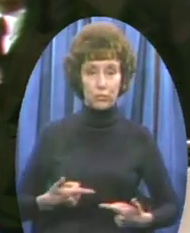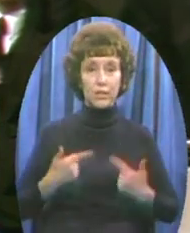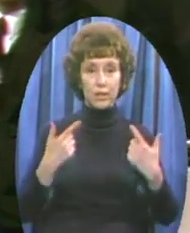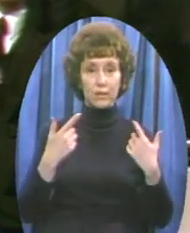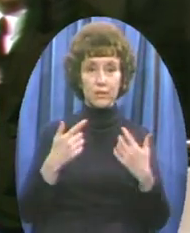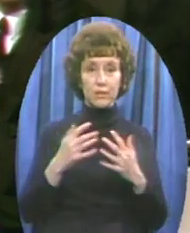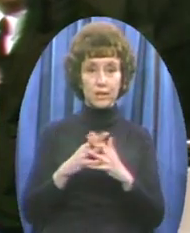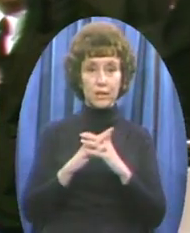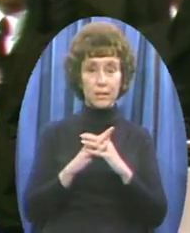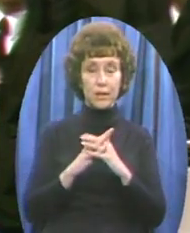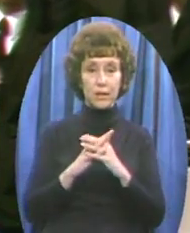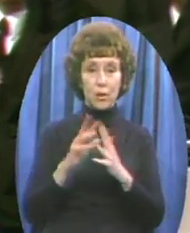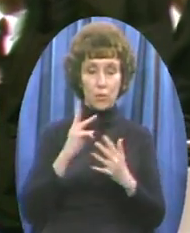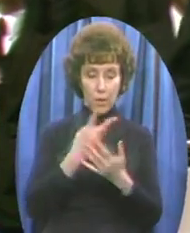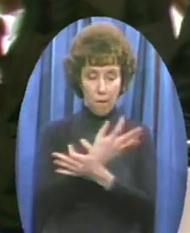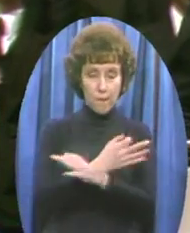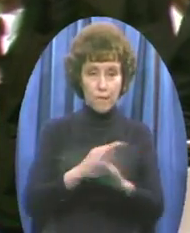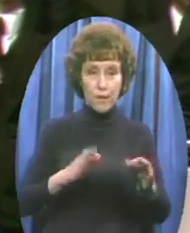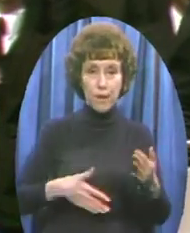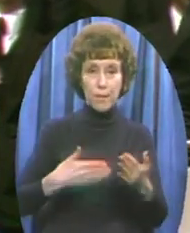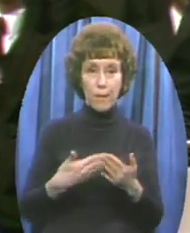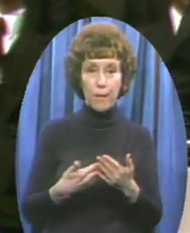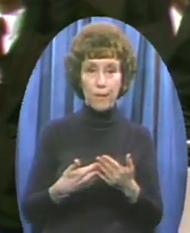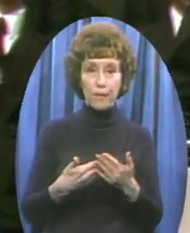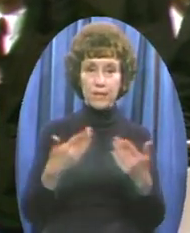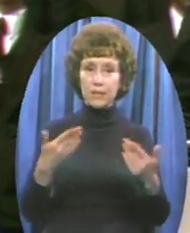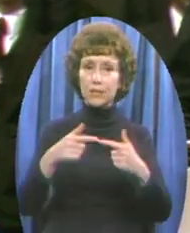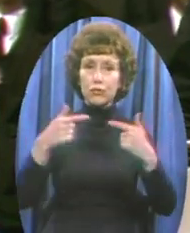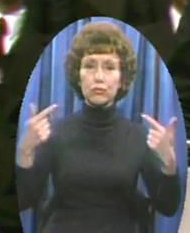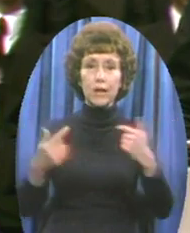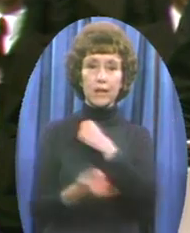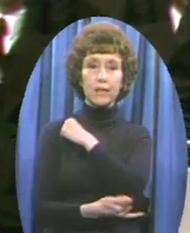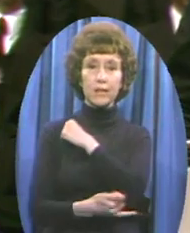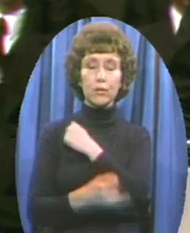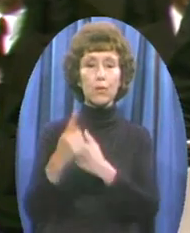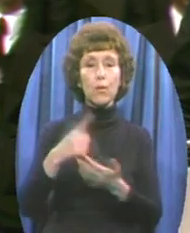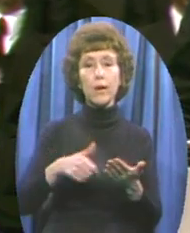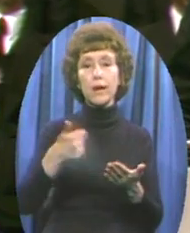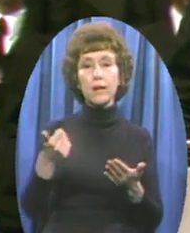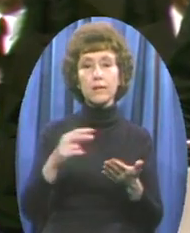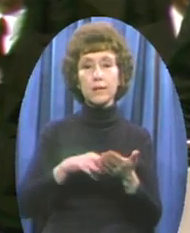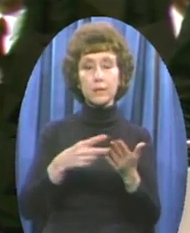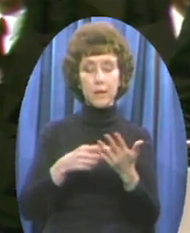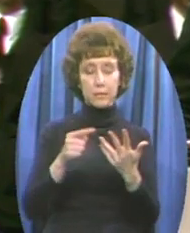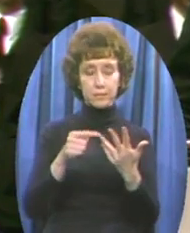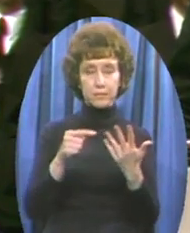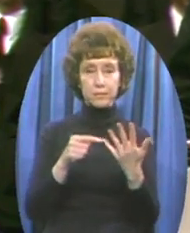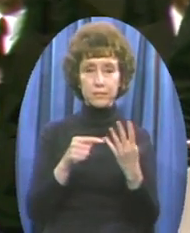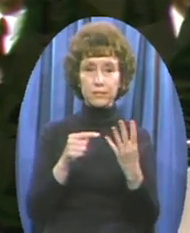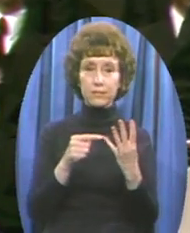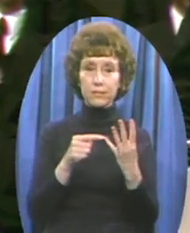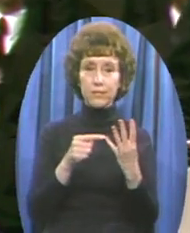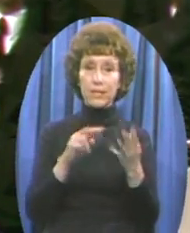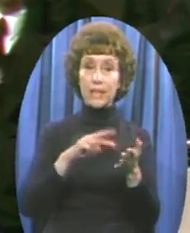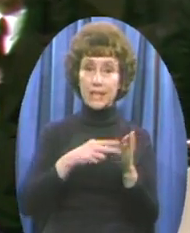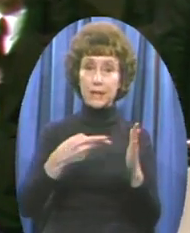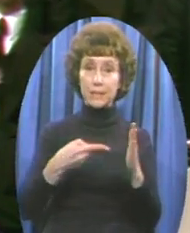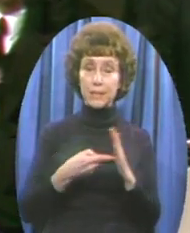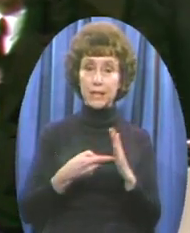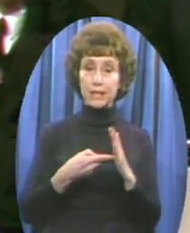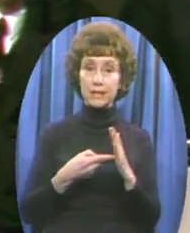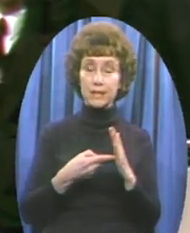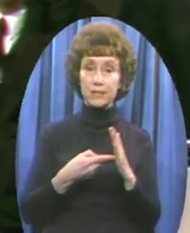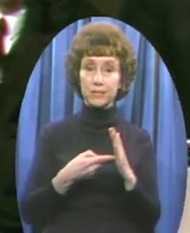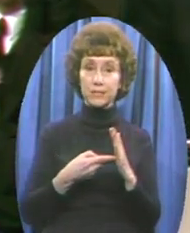free country. We're freeborn. What else does it mean? In closing, it means that I